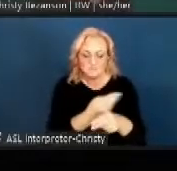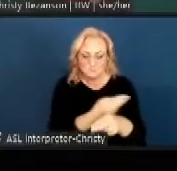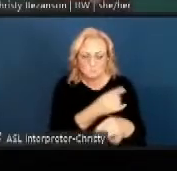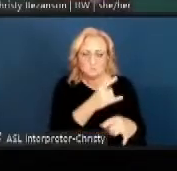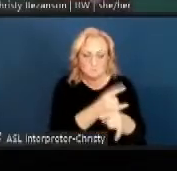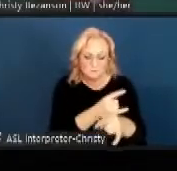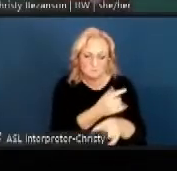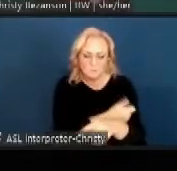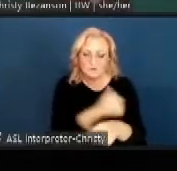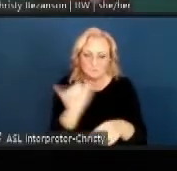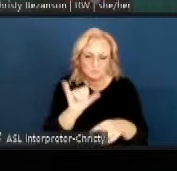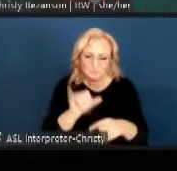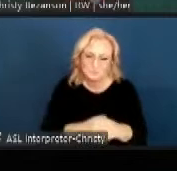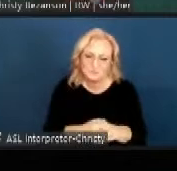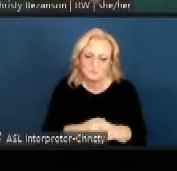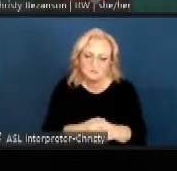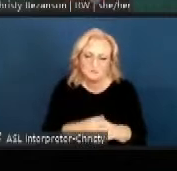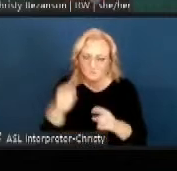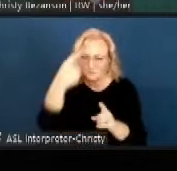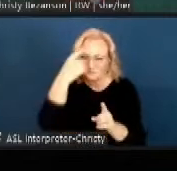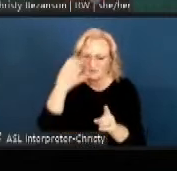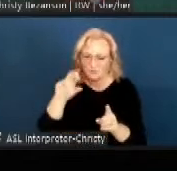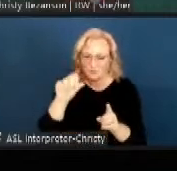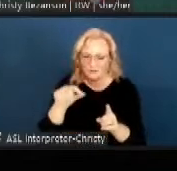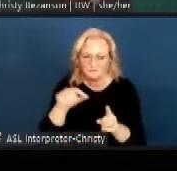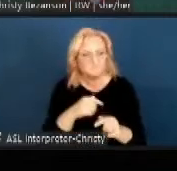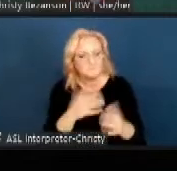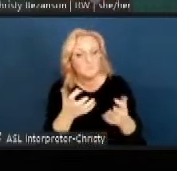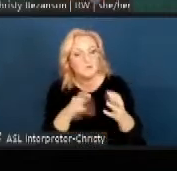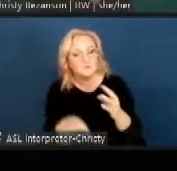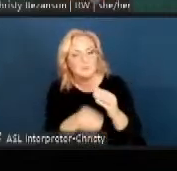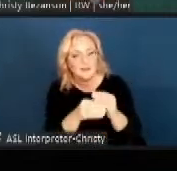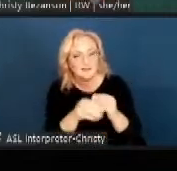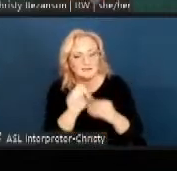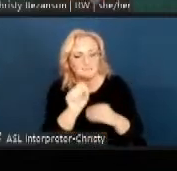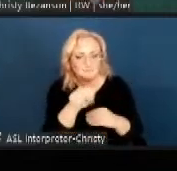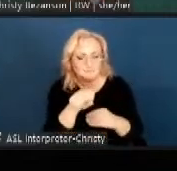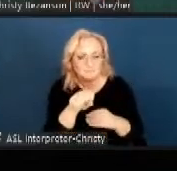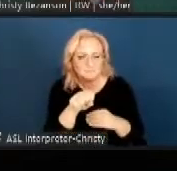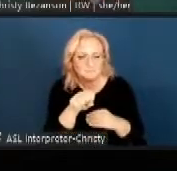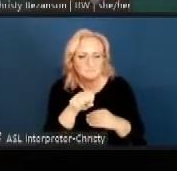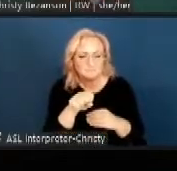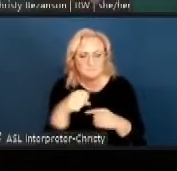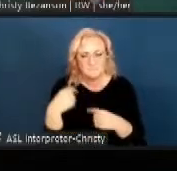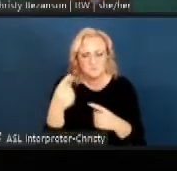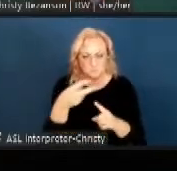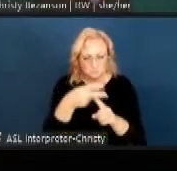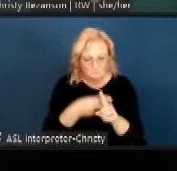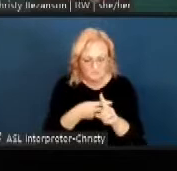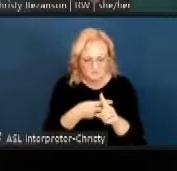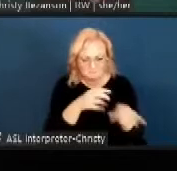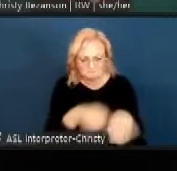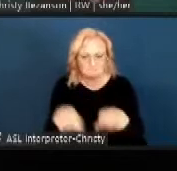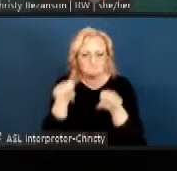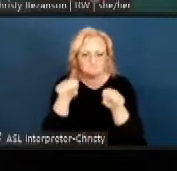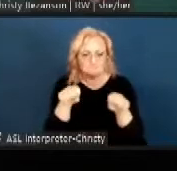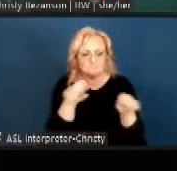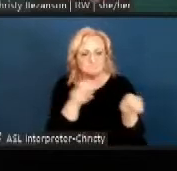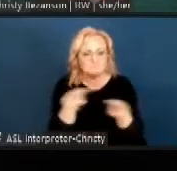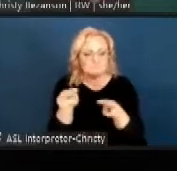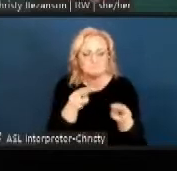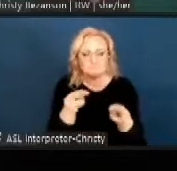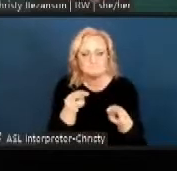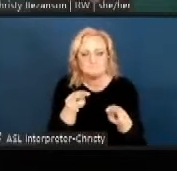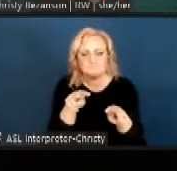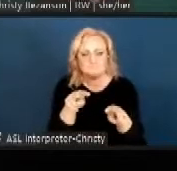Craig? Yeah, I was just trying to chime in and say that in 2 months I've taken over the seat here and watched